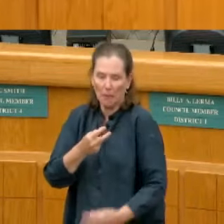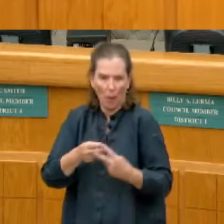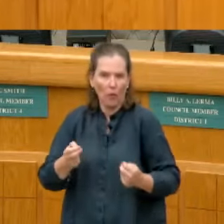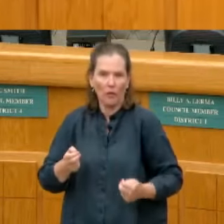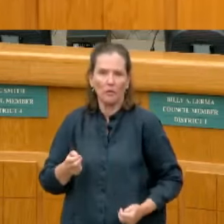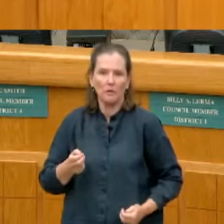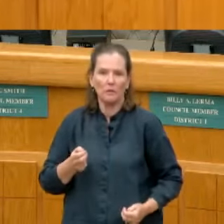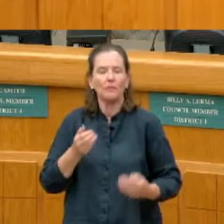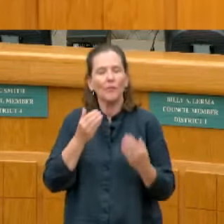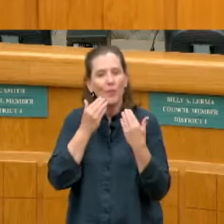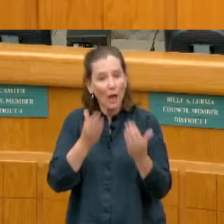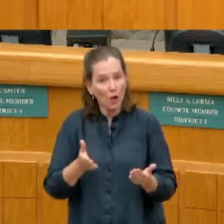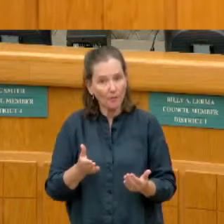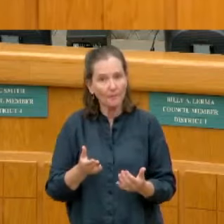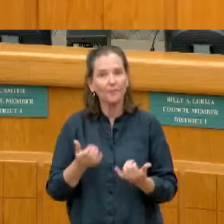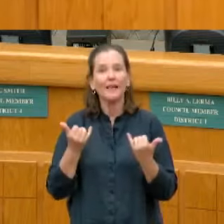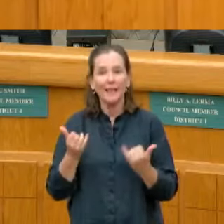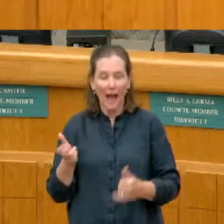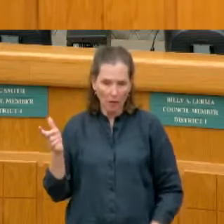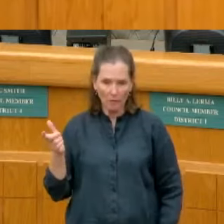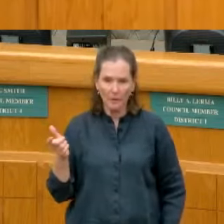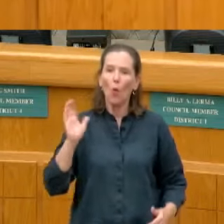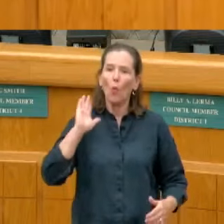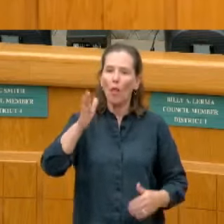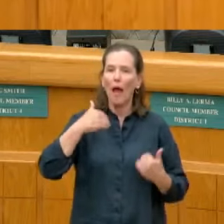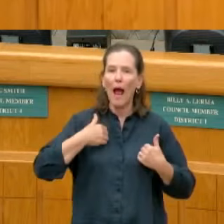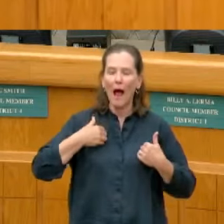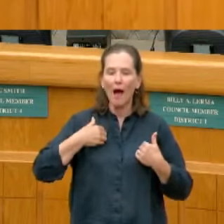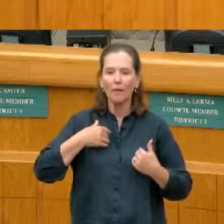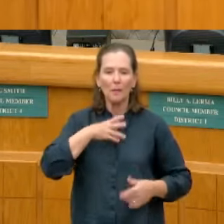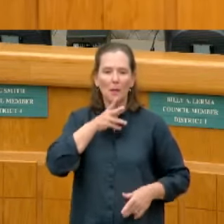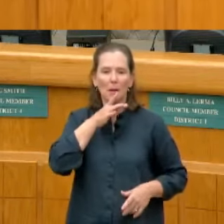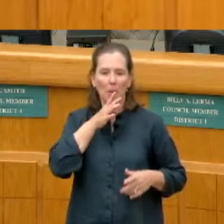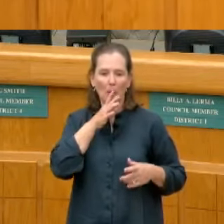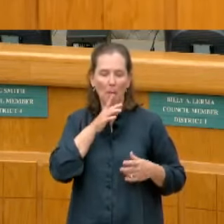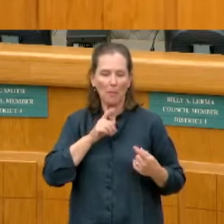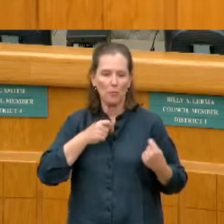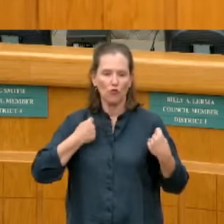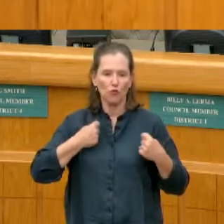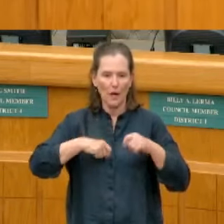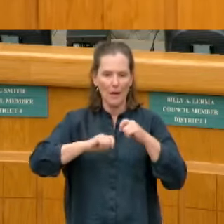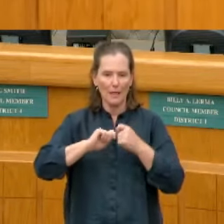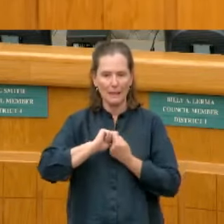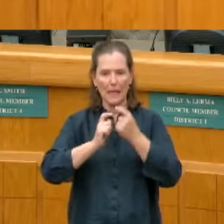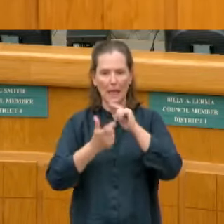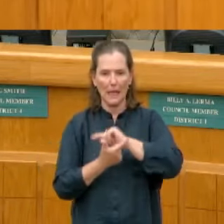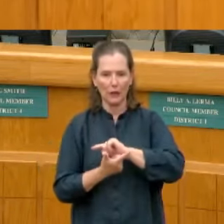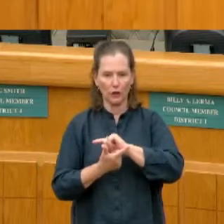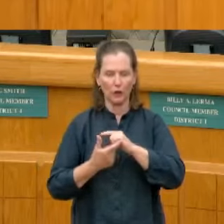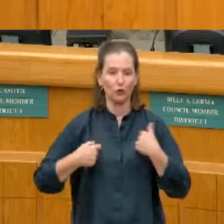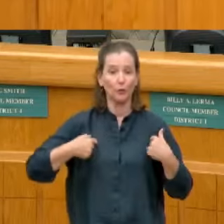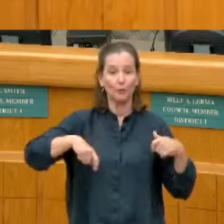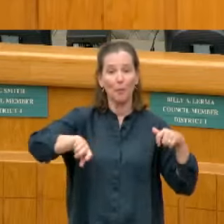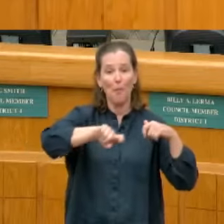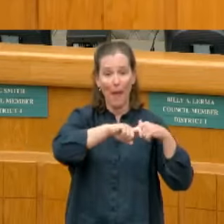you. We'll now turn it over to Gabby for a Spanish translation, and then we'll have Nueces County Judge Barbara Canales up